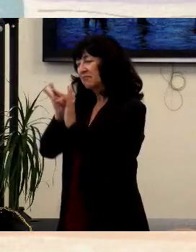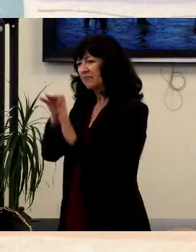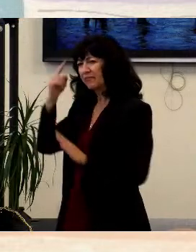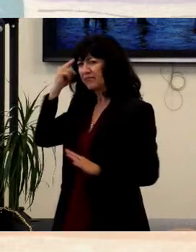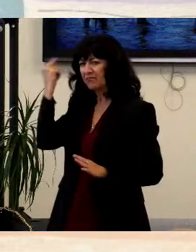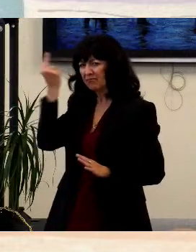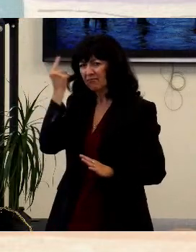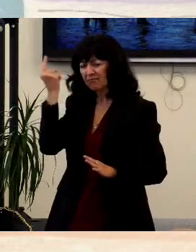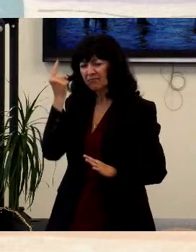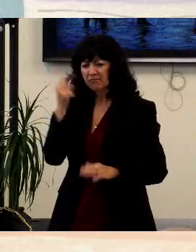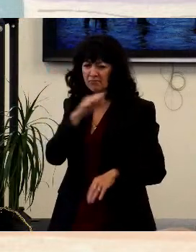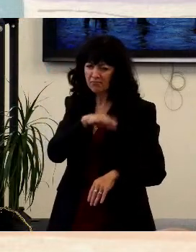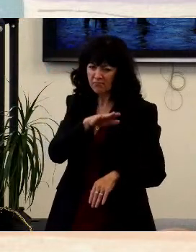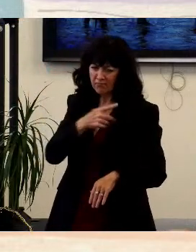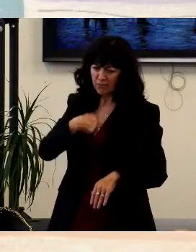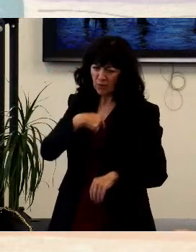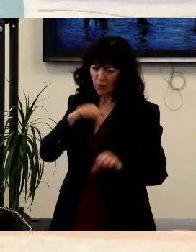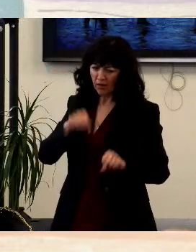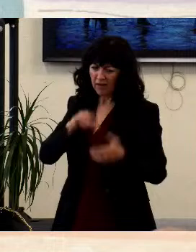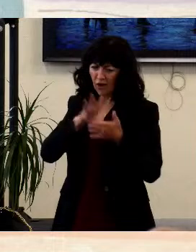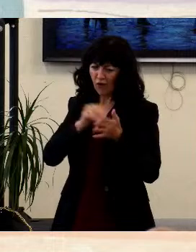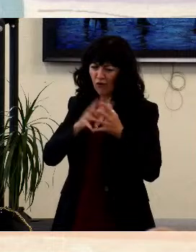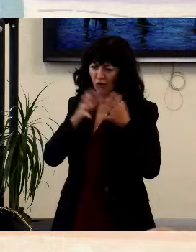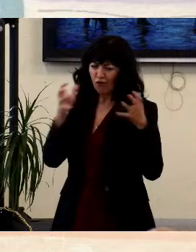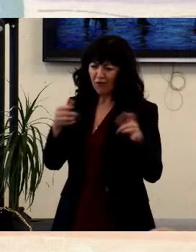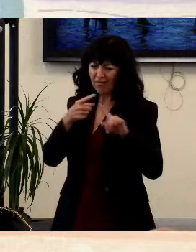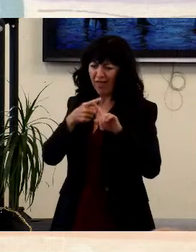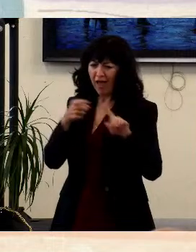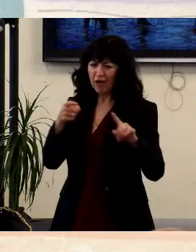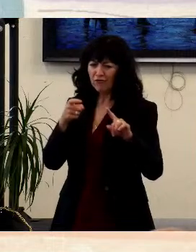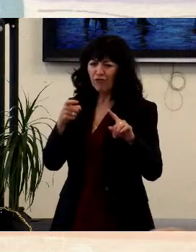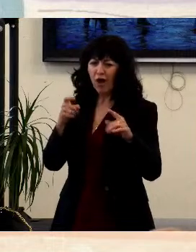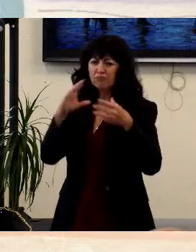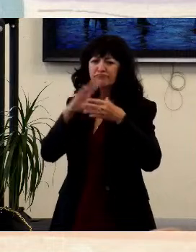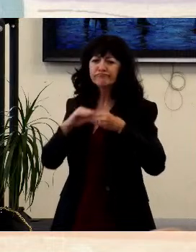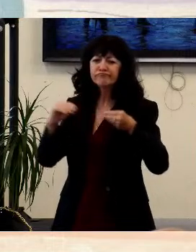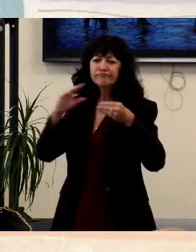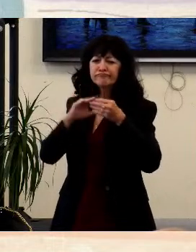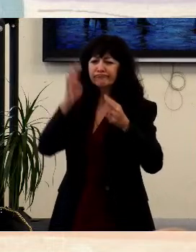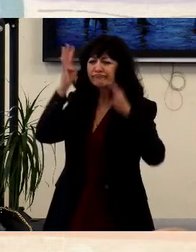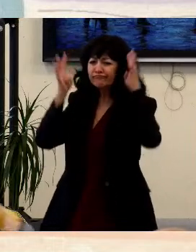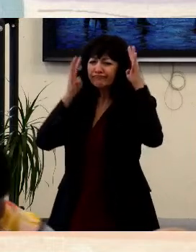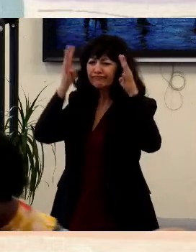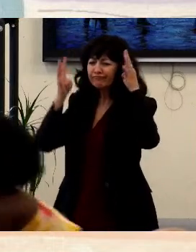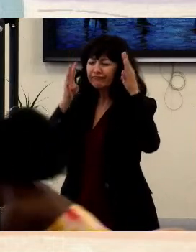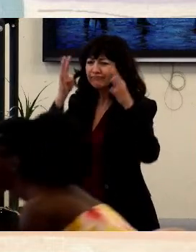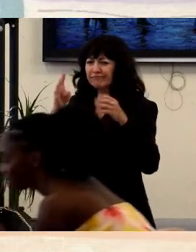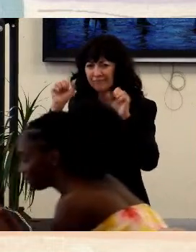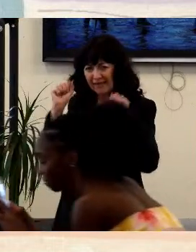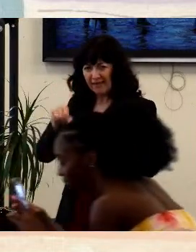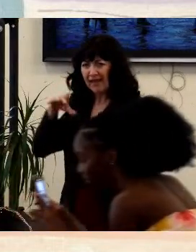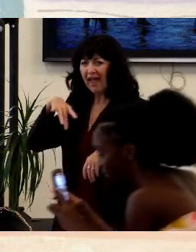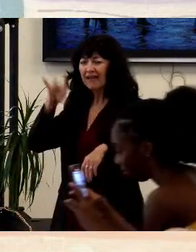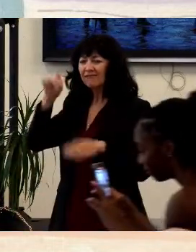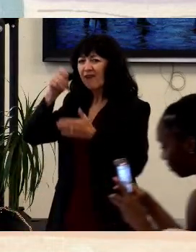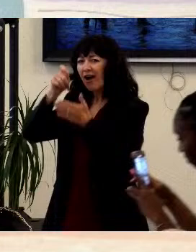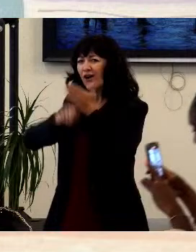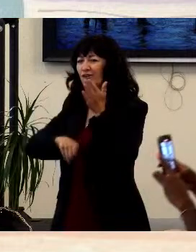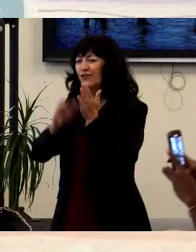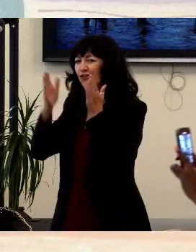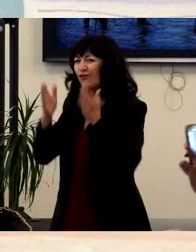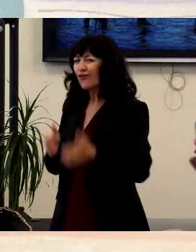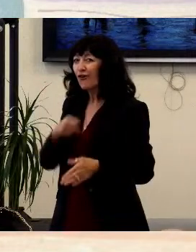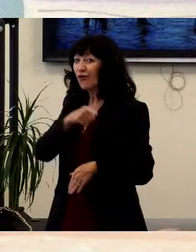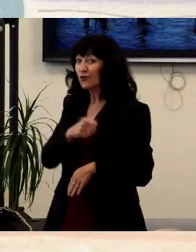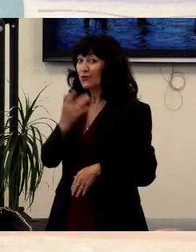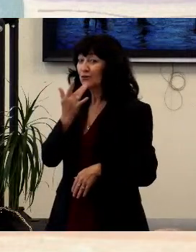learn a lot from imagined tales about creatures we're not. We can find an author you like, I'll bet, Pops offers. Blue